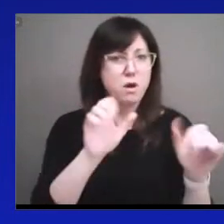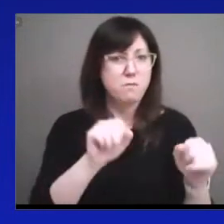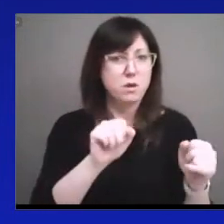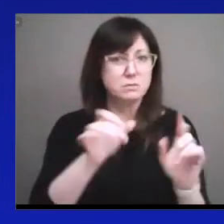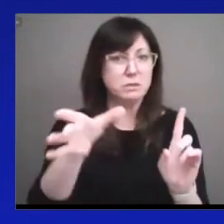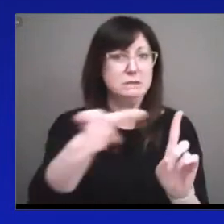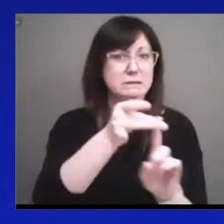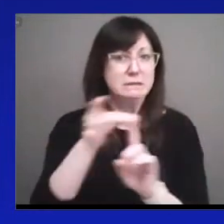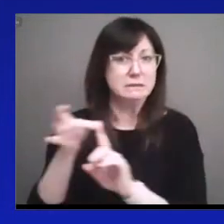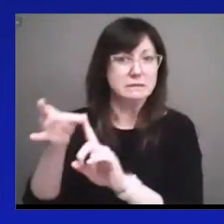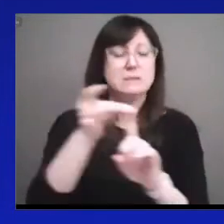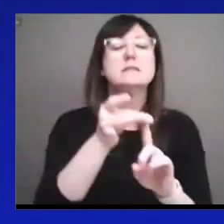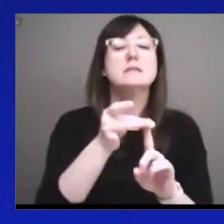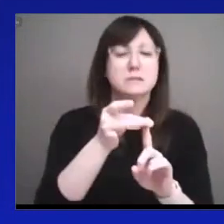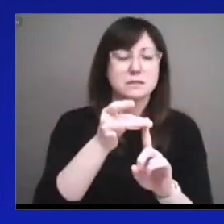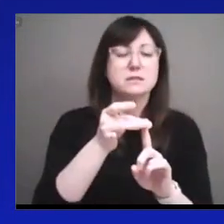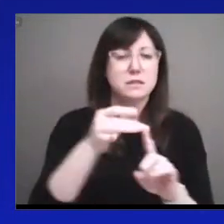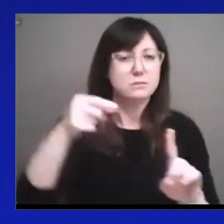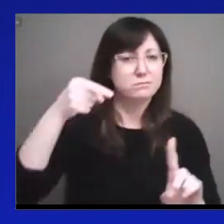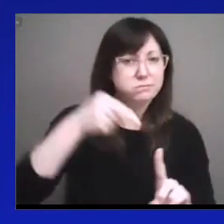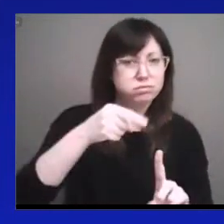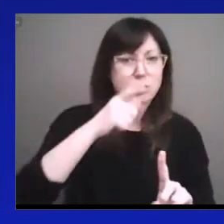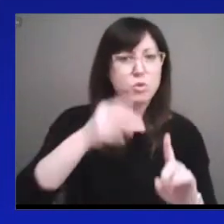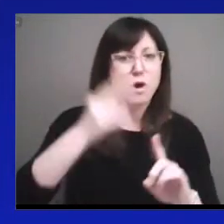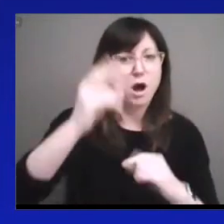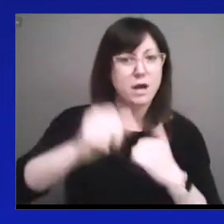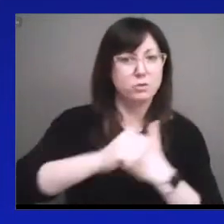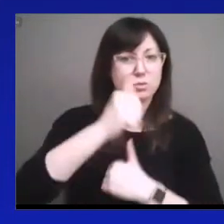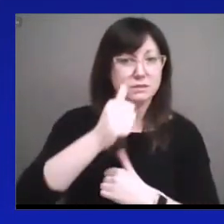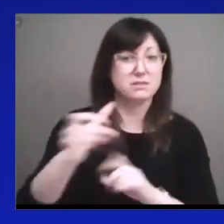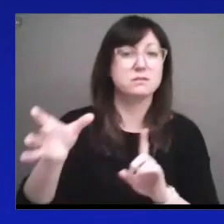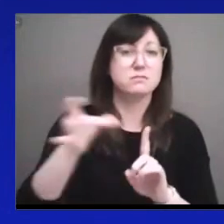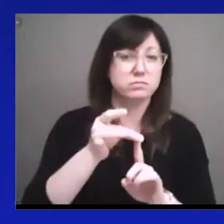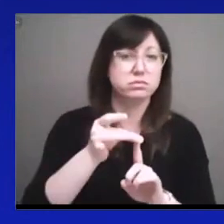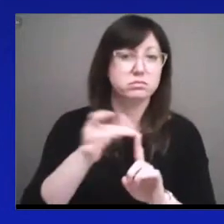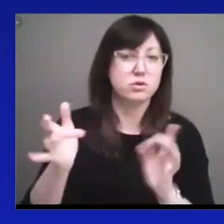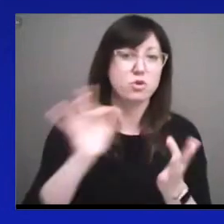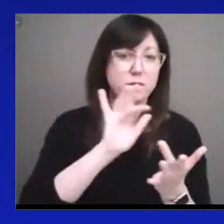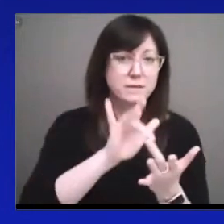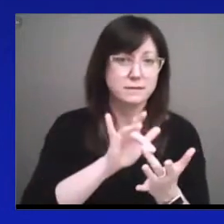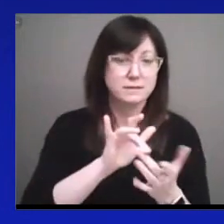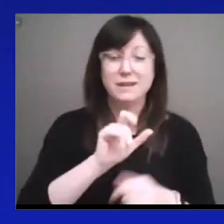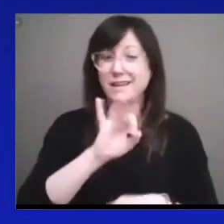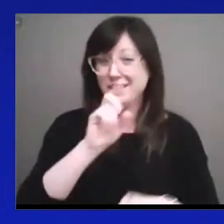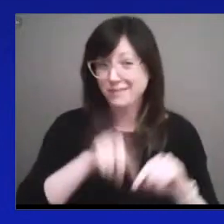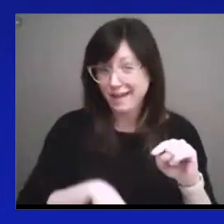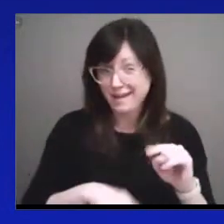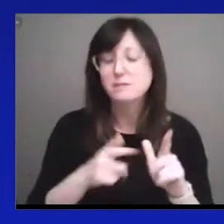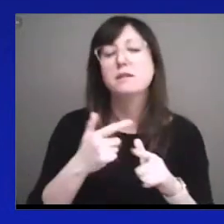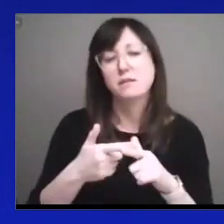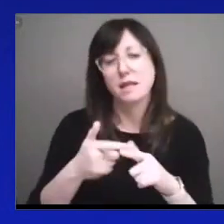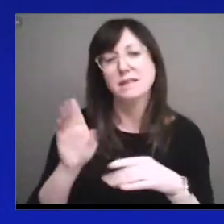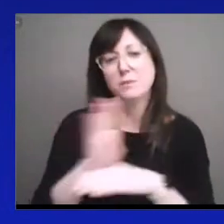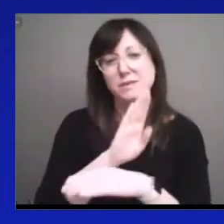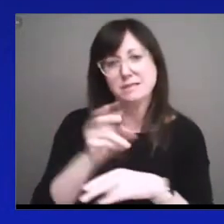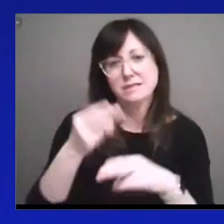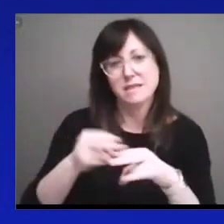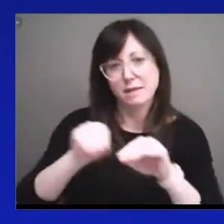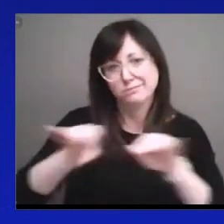need to do with high-risk contacts. If there isn't a way to do that, then that's when we release the name of a